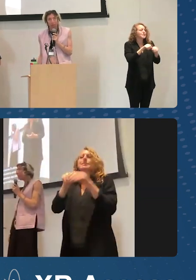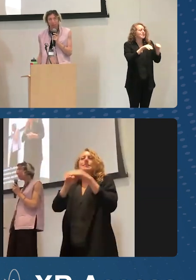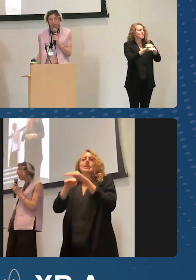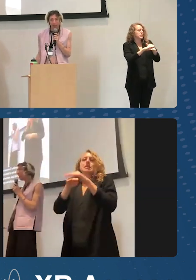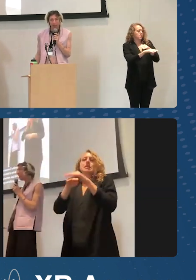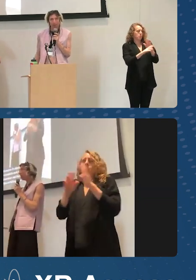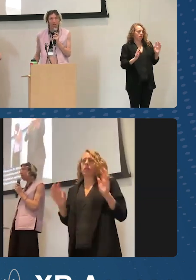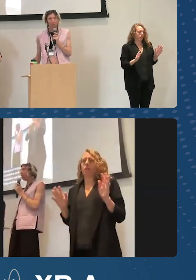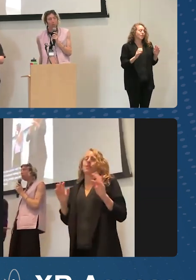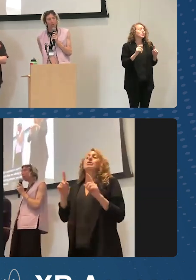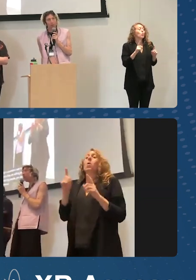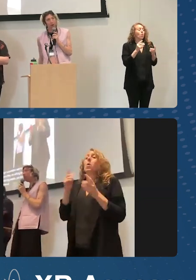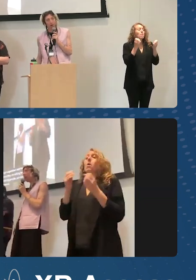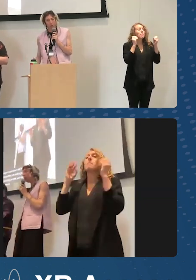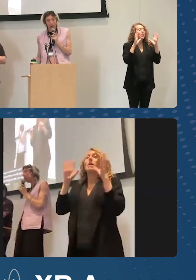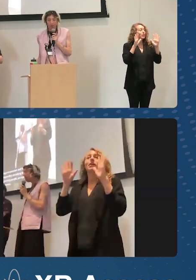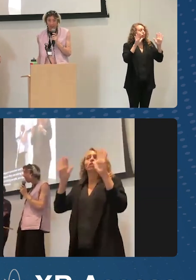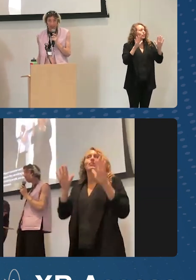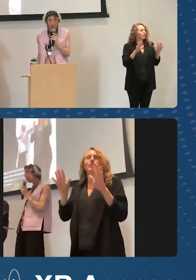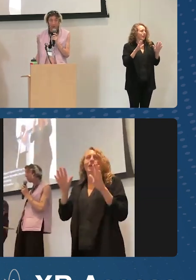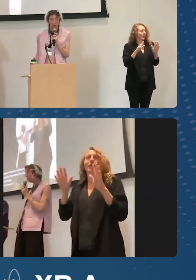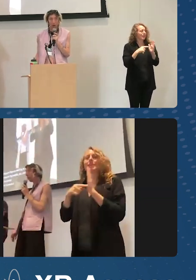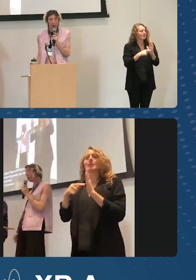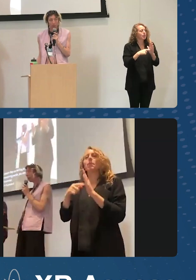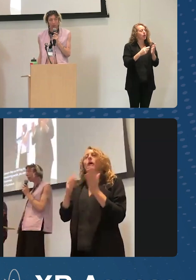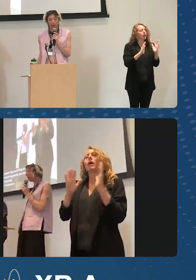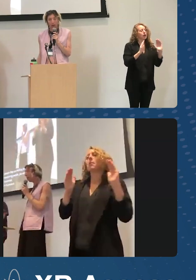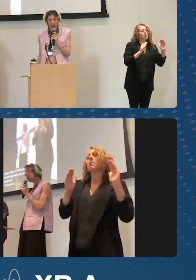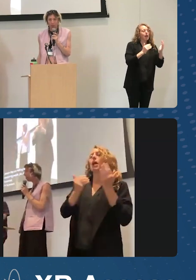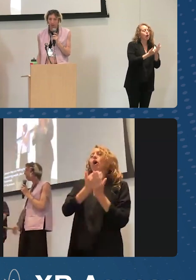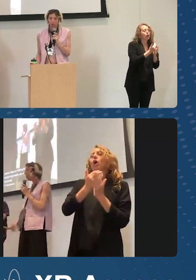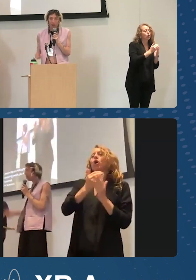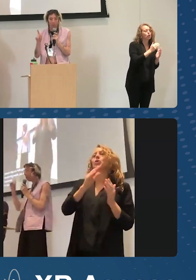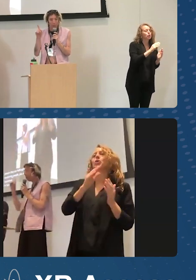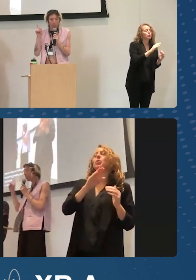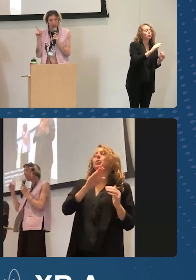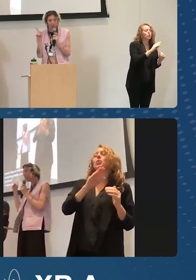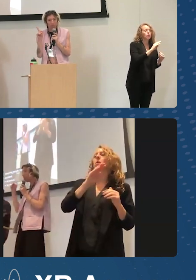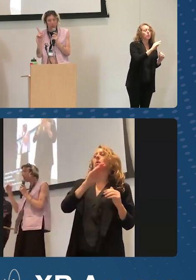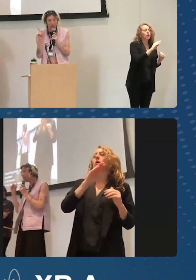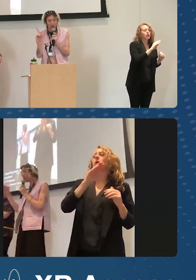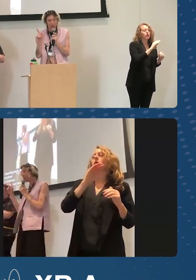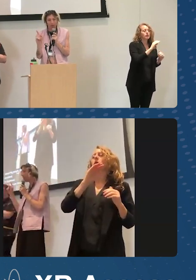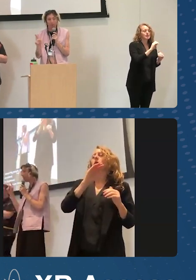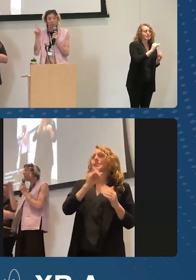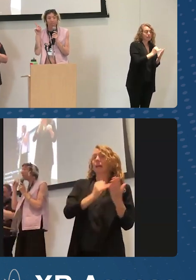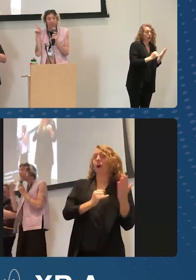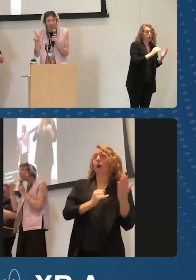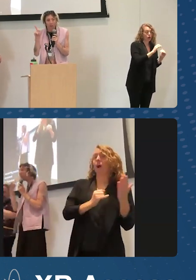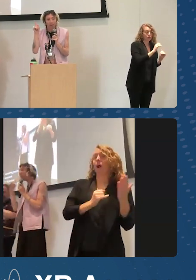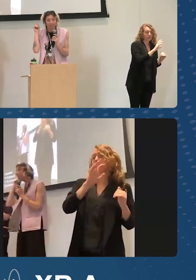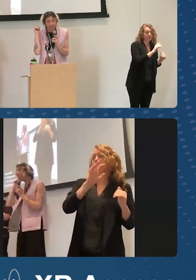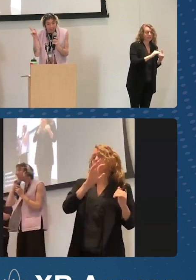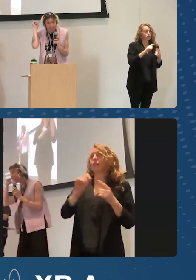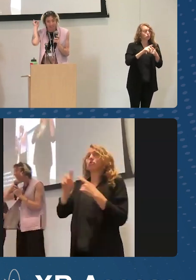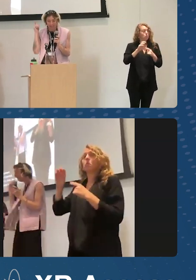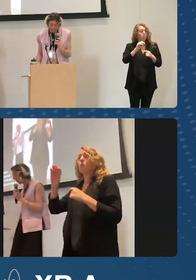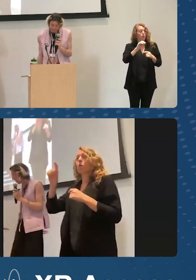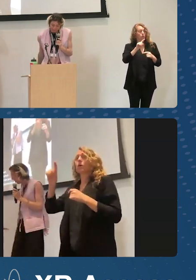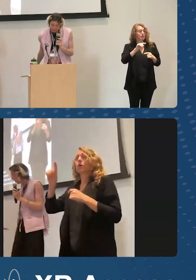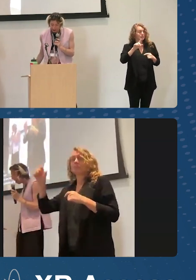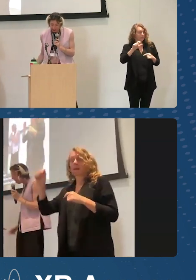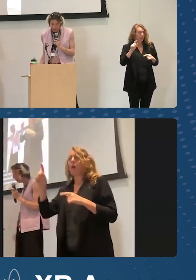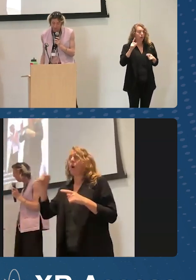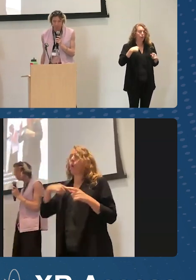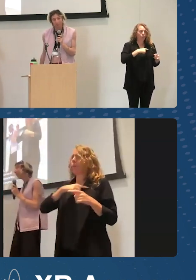fantastic examples of this. You want to compare New Art City to Mozilla Hubs. We have one very important thing on them, that we still exist.